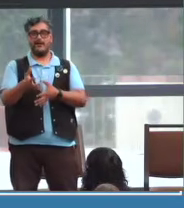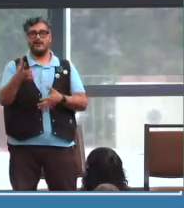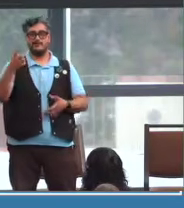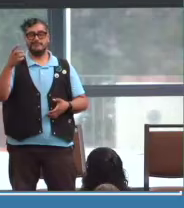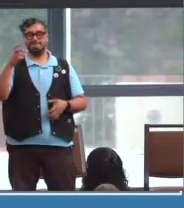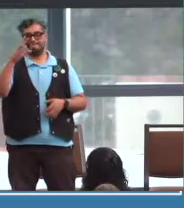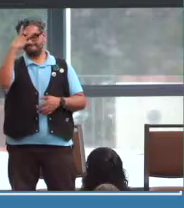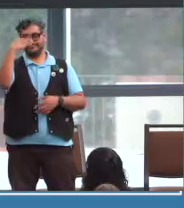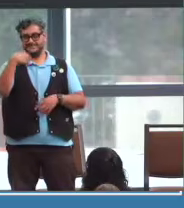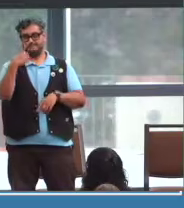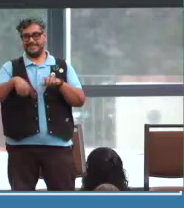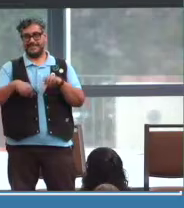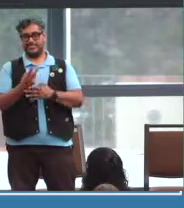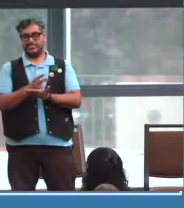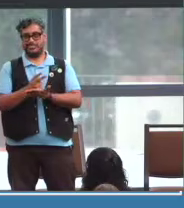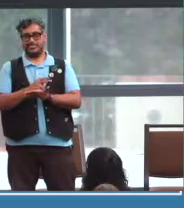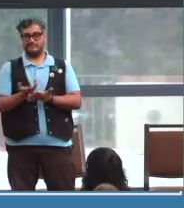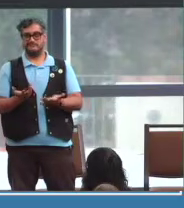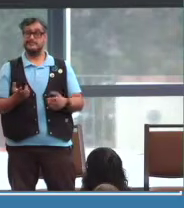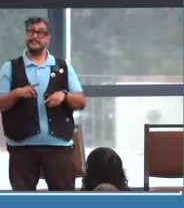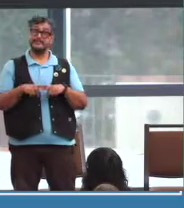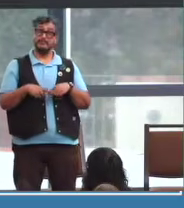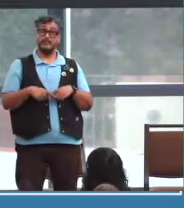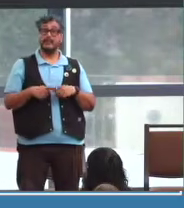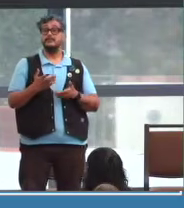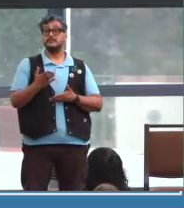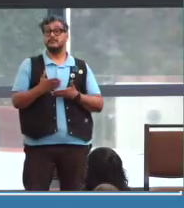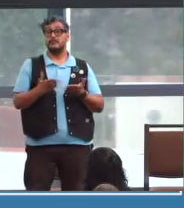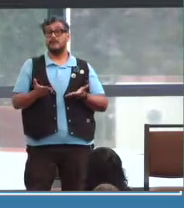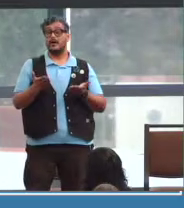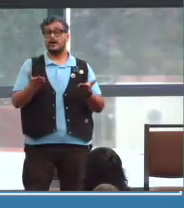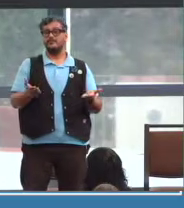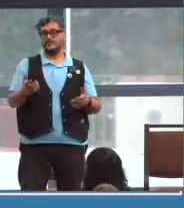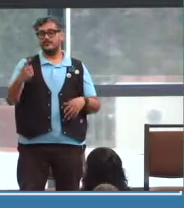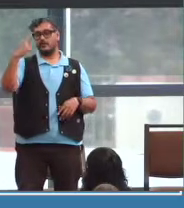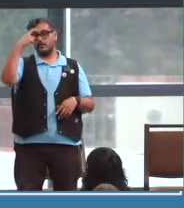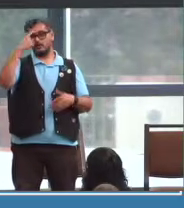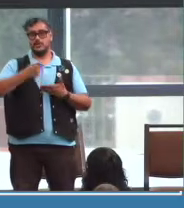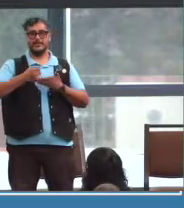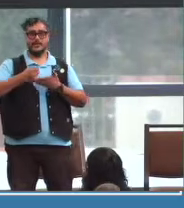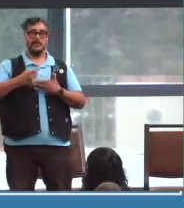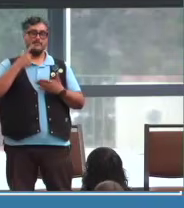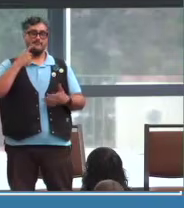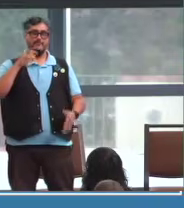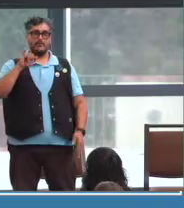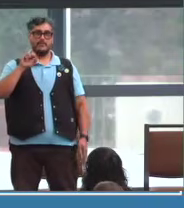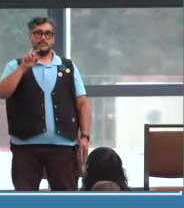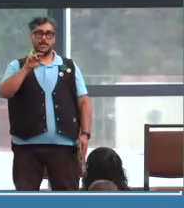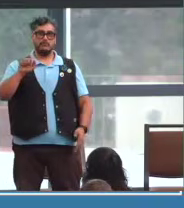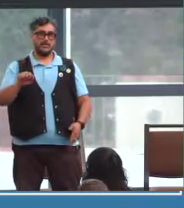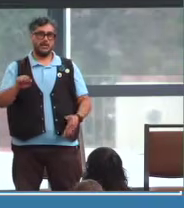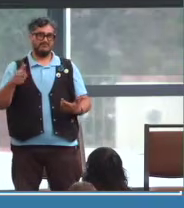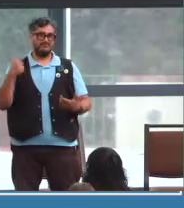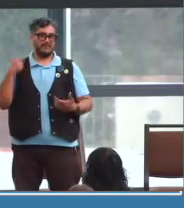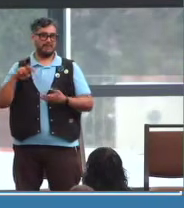doctor. And depending on the cause, some things that could be offered, again, is cognitive behavioral therapy for insomnia is what the CBTI